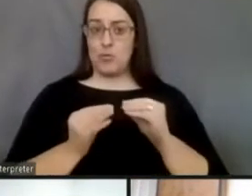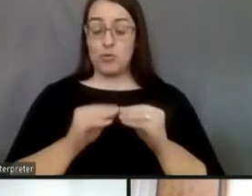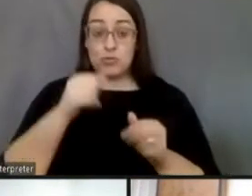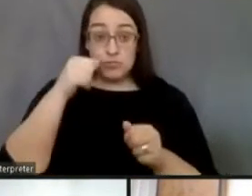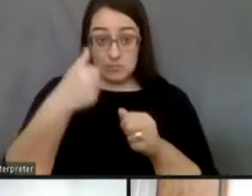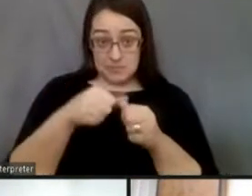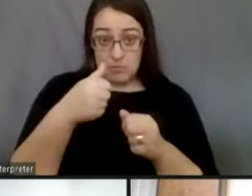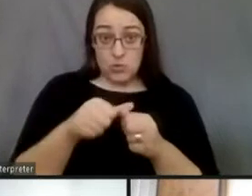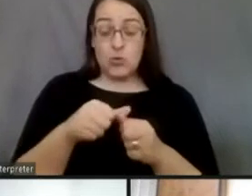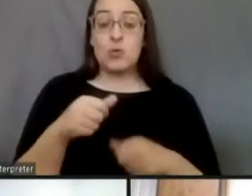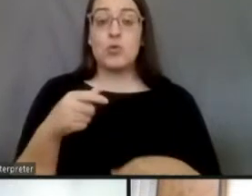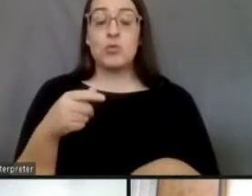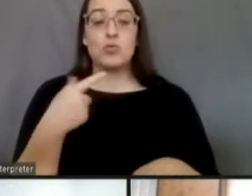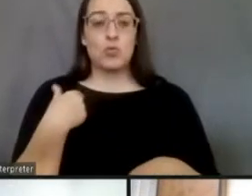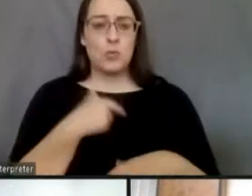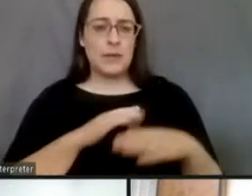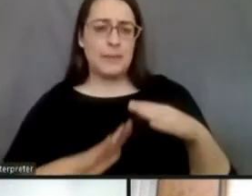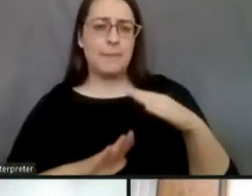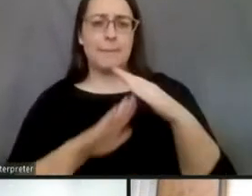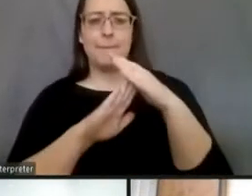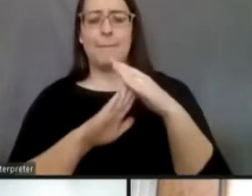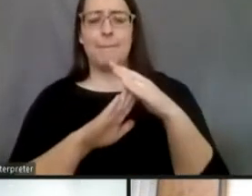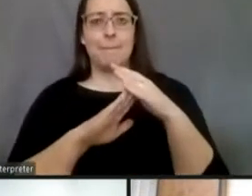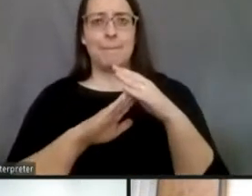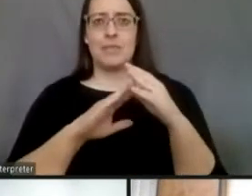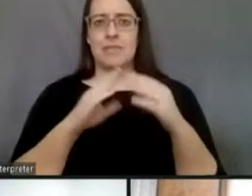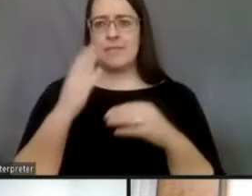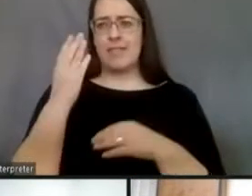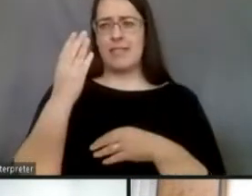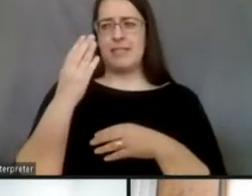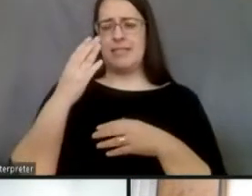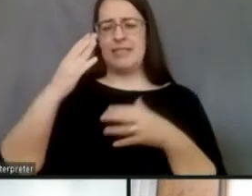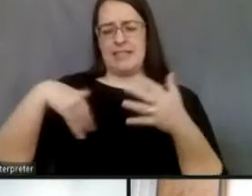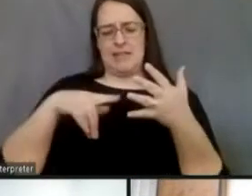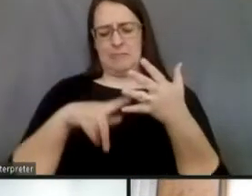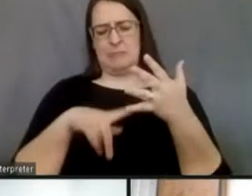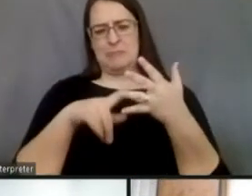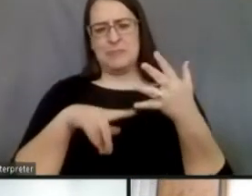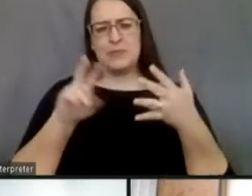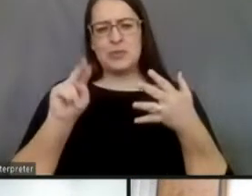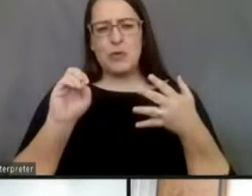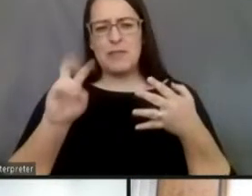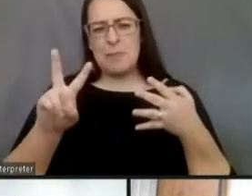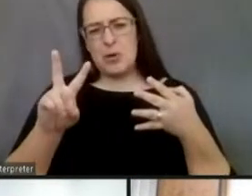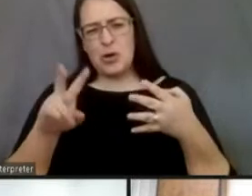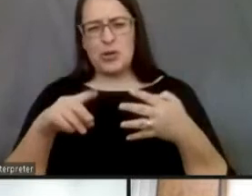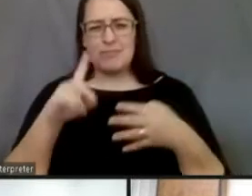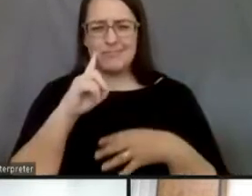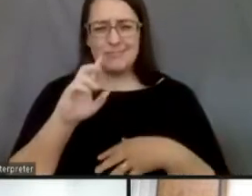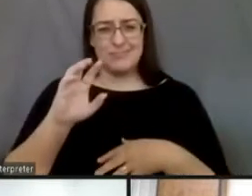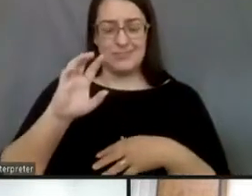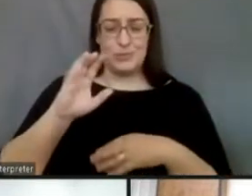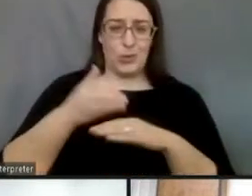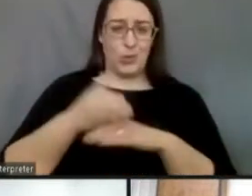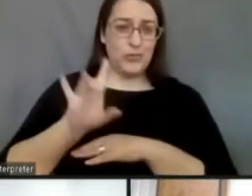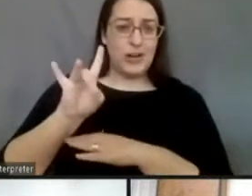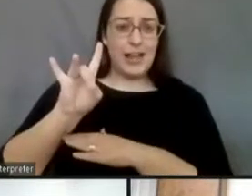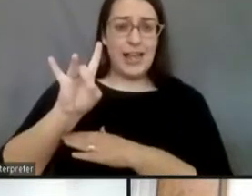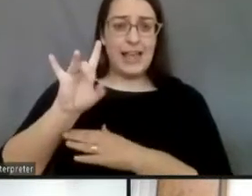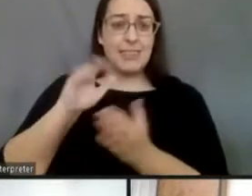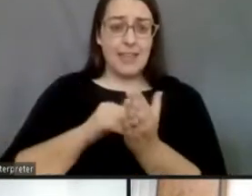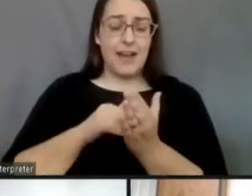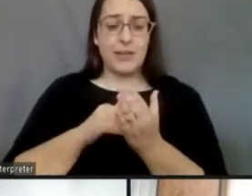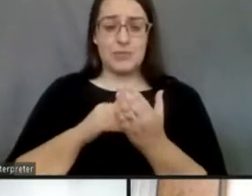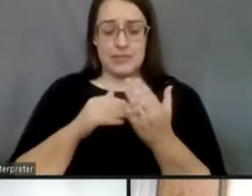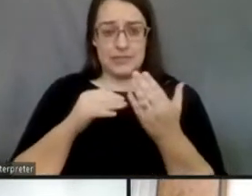remembers, we peaked at the number of active cases back in late November. I think it was well north of 8,000 active